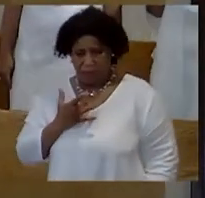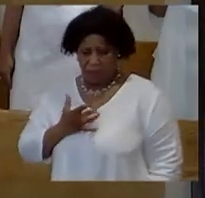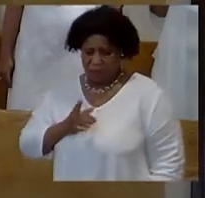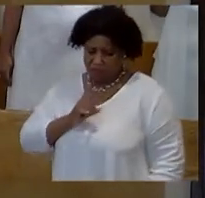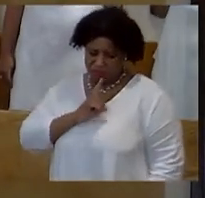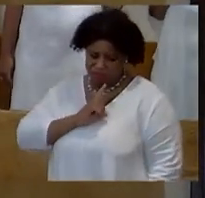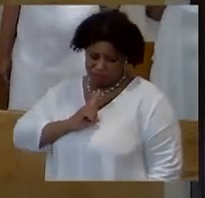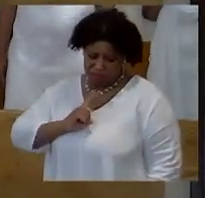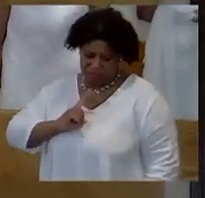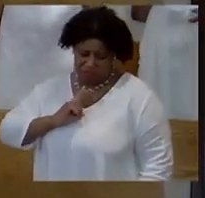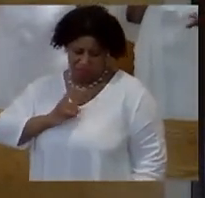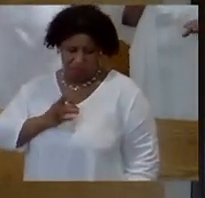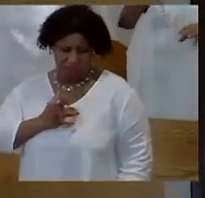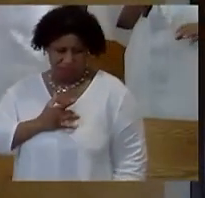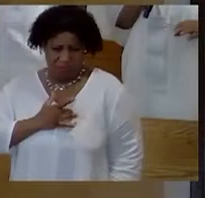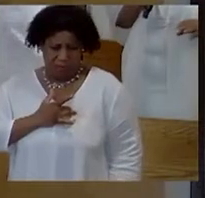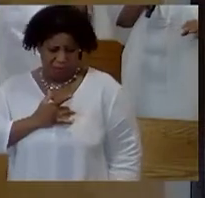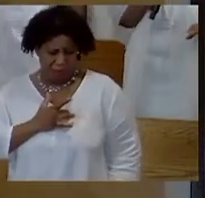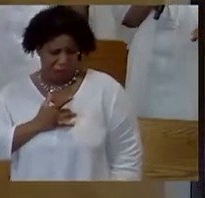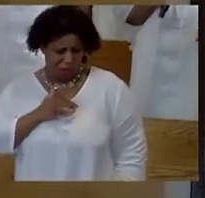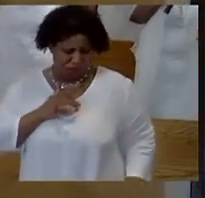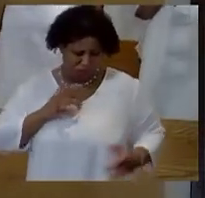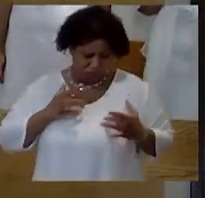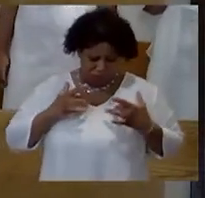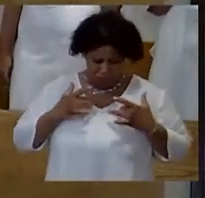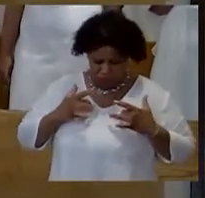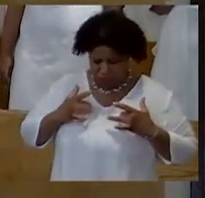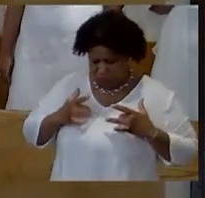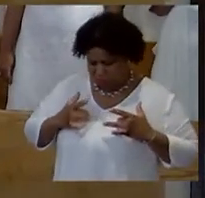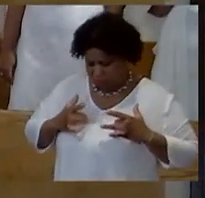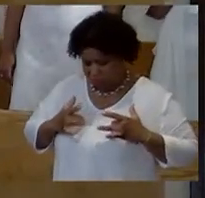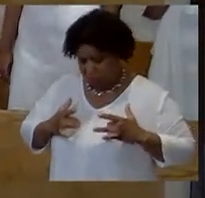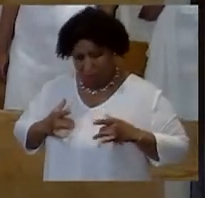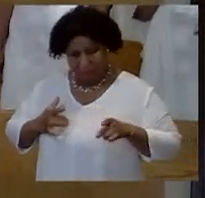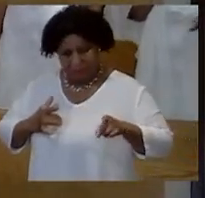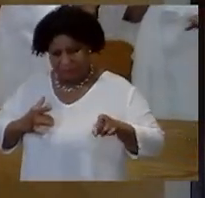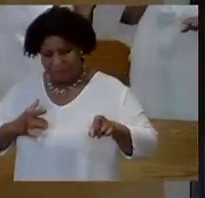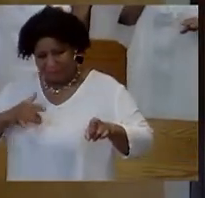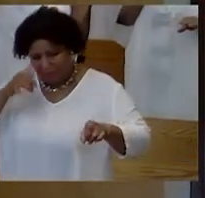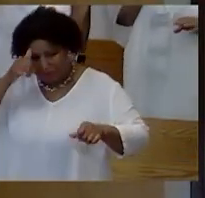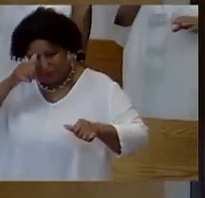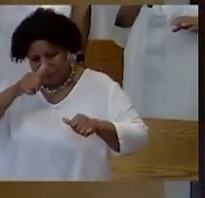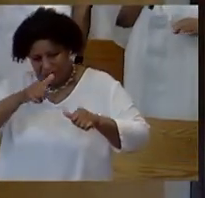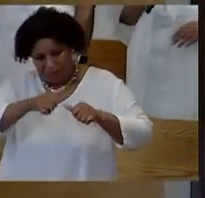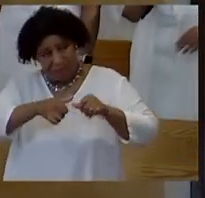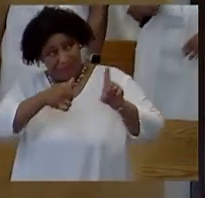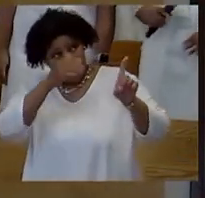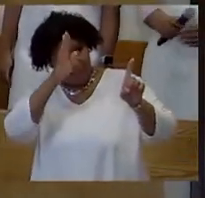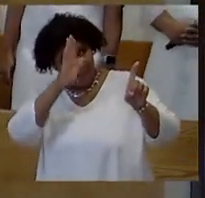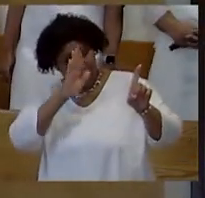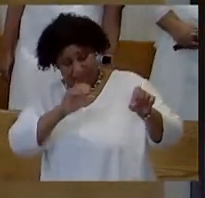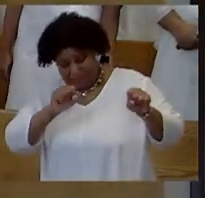And your heart is filled with despair. Remember, God cares.